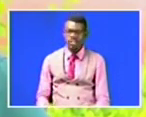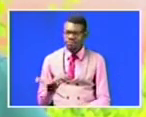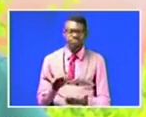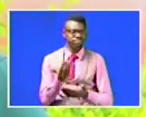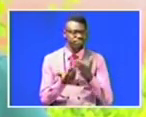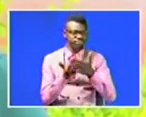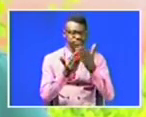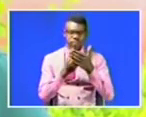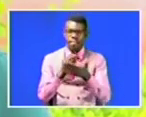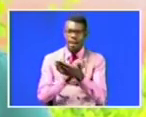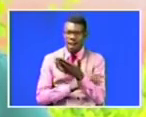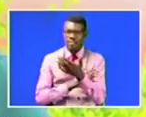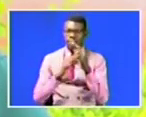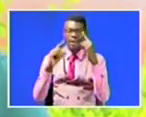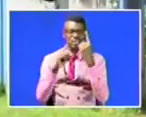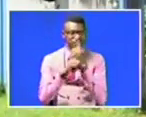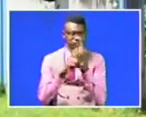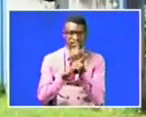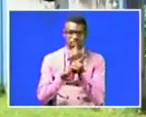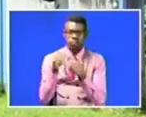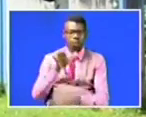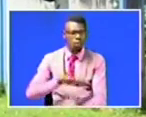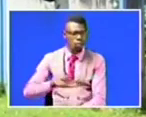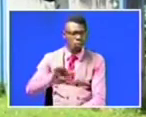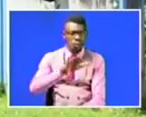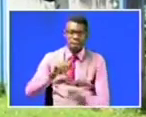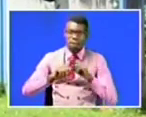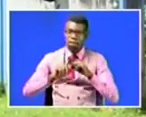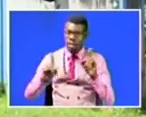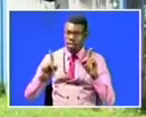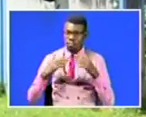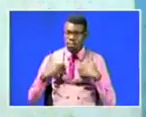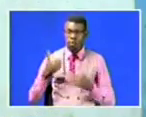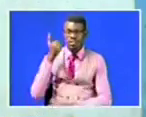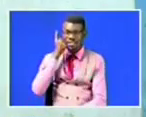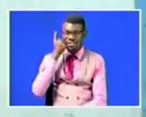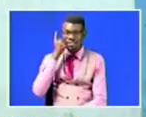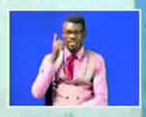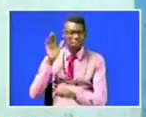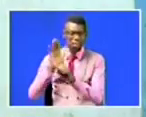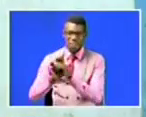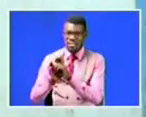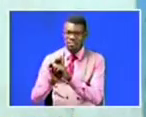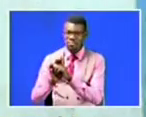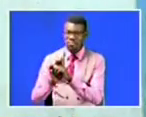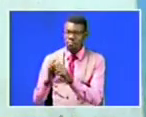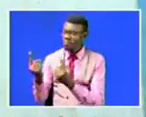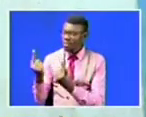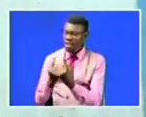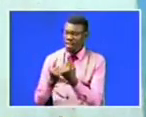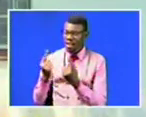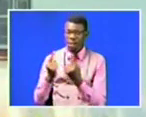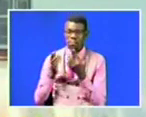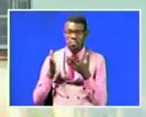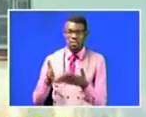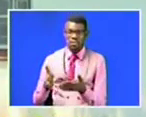cancers. But if you ask me, the majority of patients we are seeing here in Kakamega Hospice are coming in